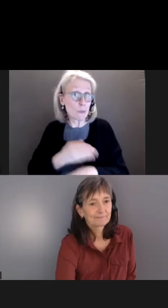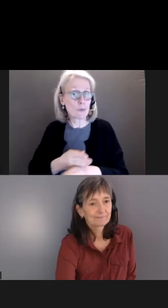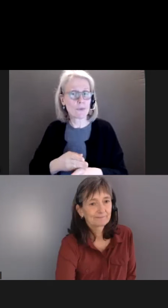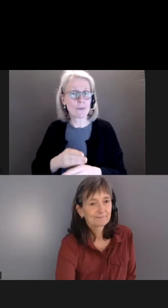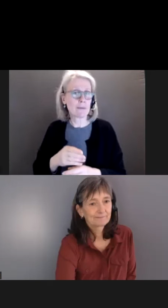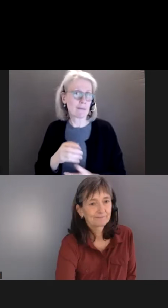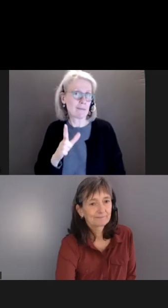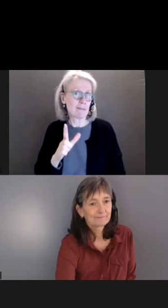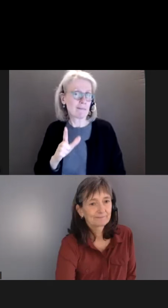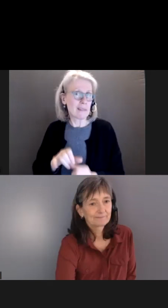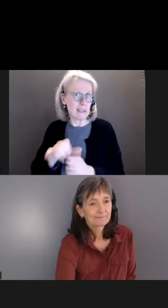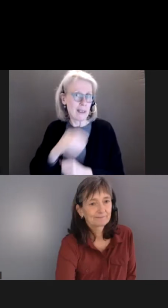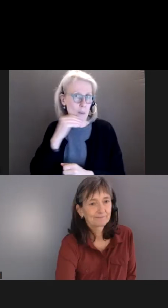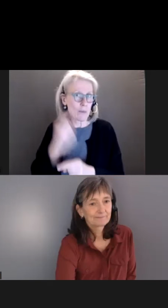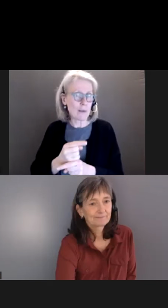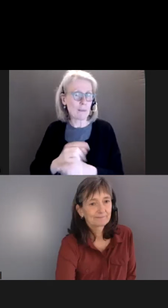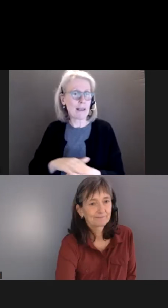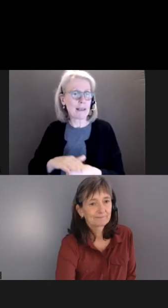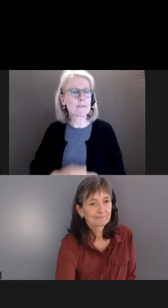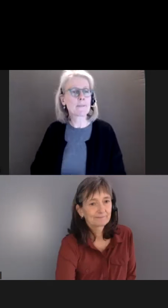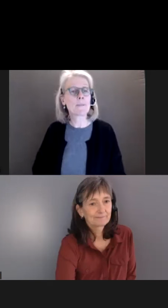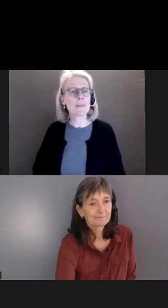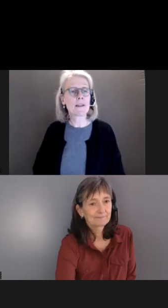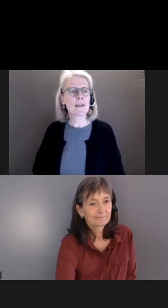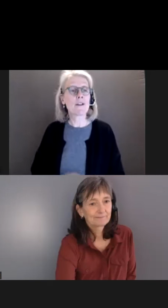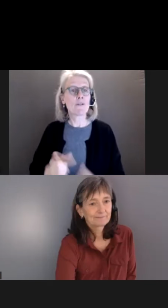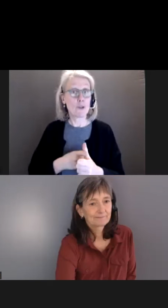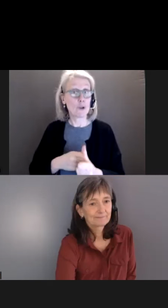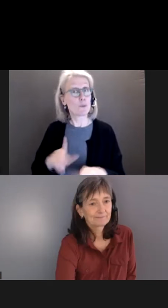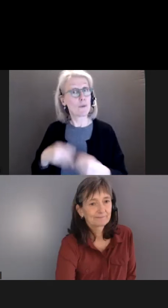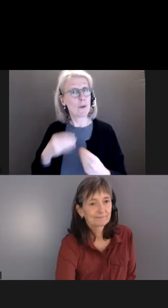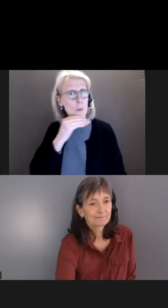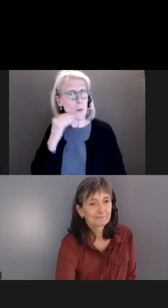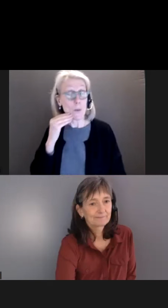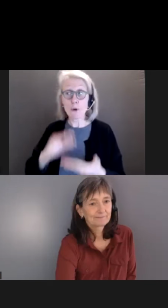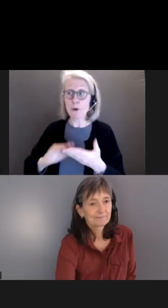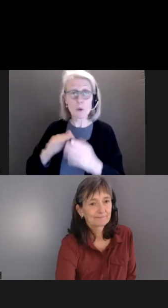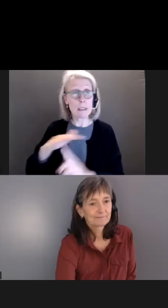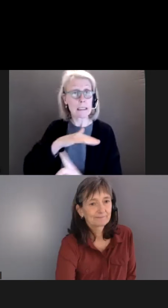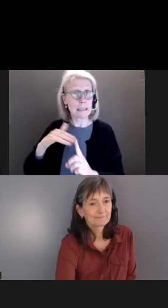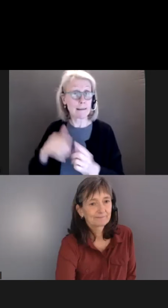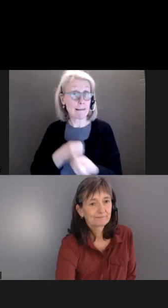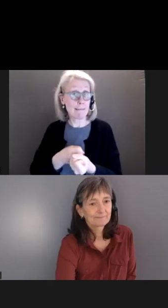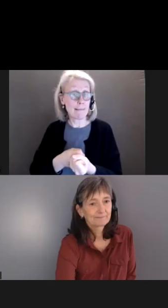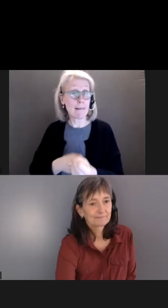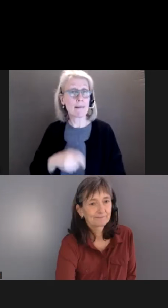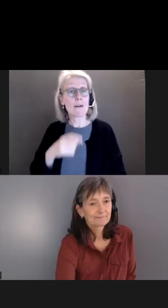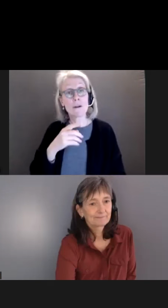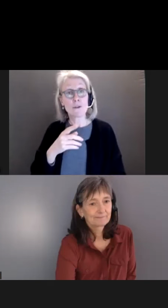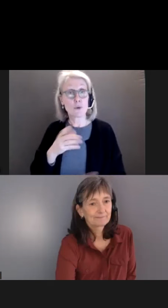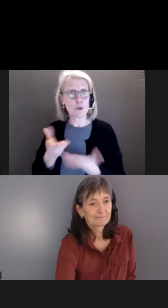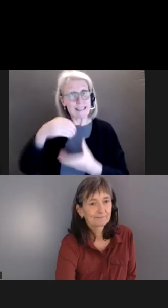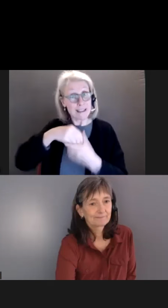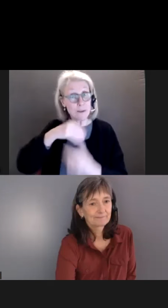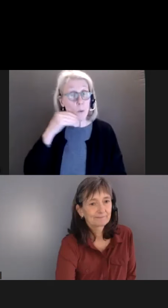The first is improving the provision of home and community-based care, which includes both home care services and home